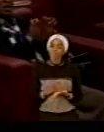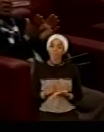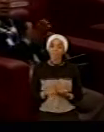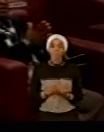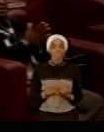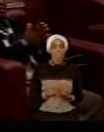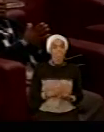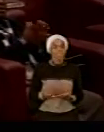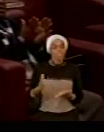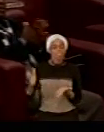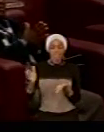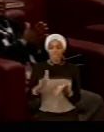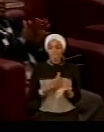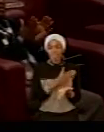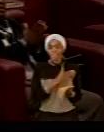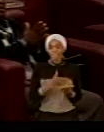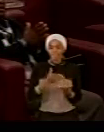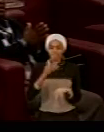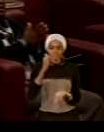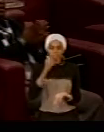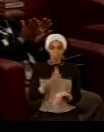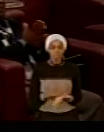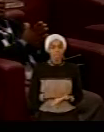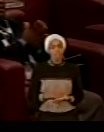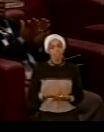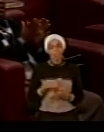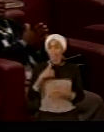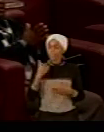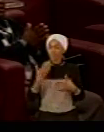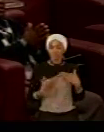Amen, amen.